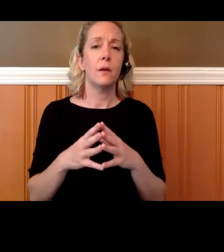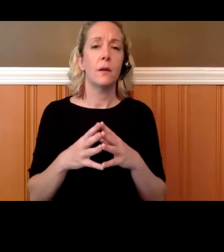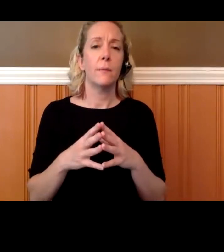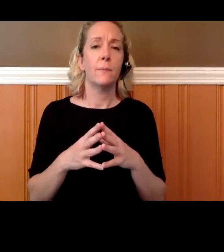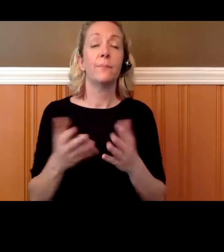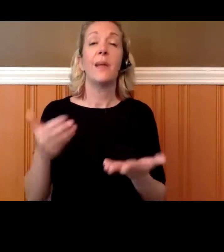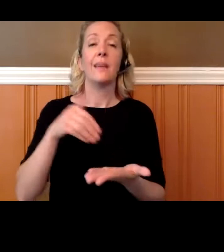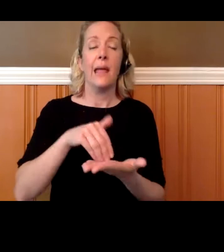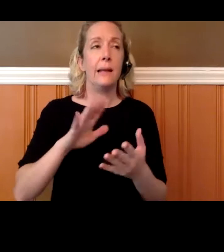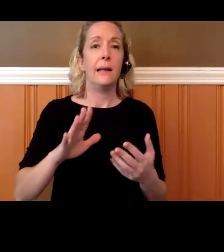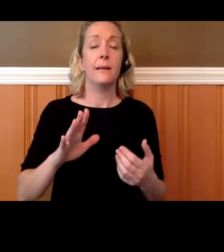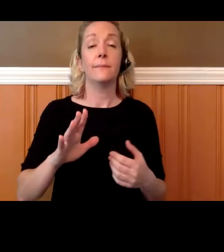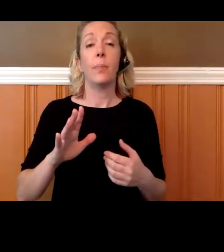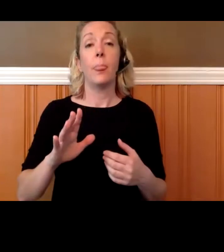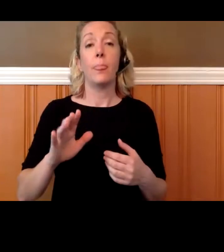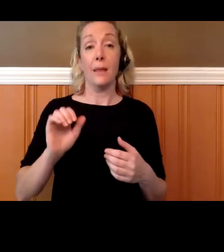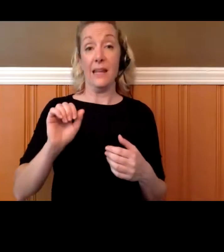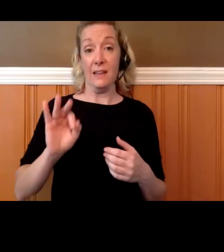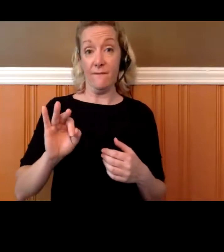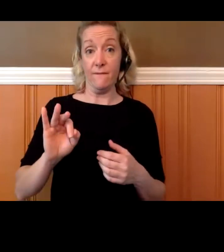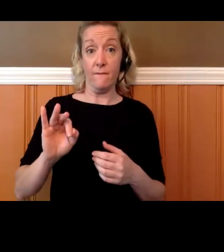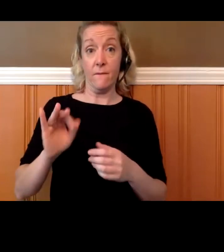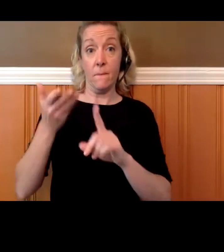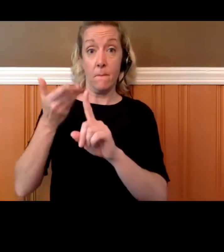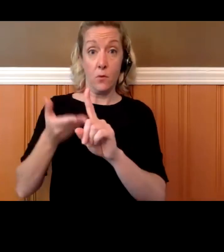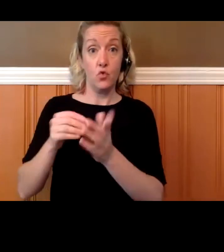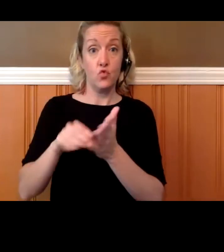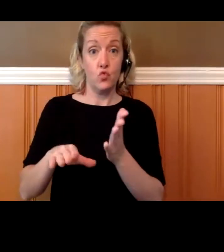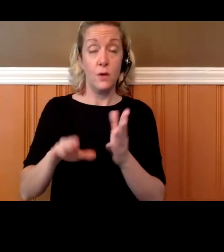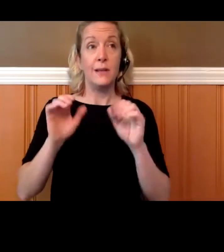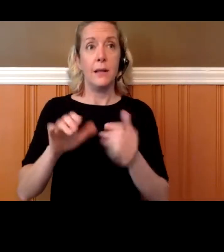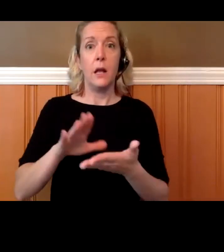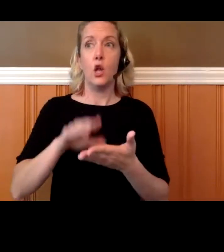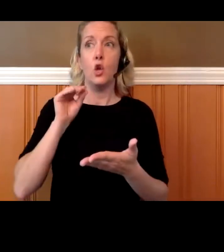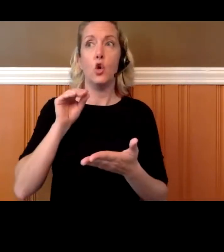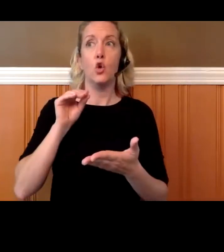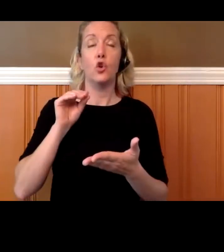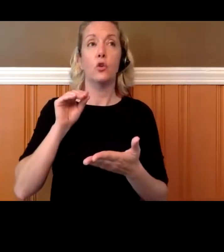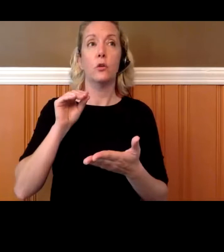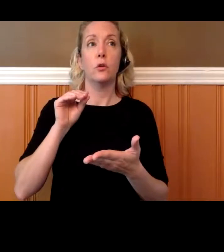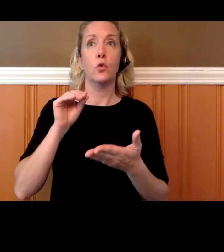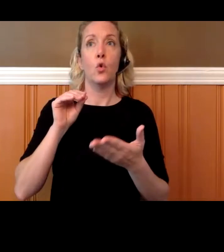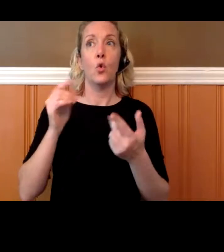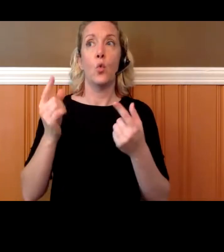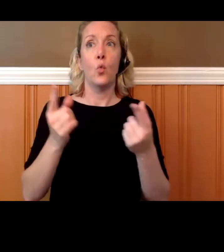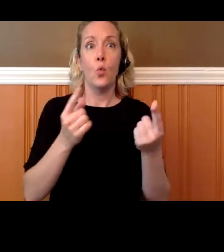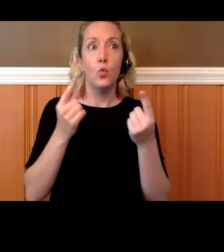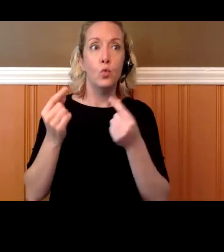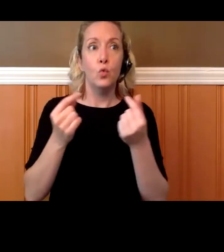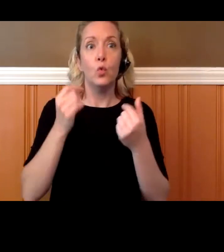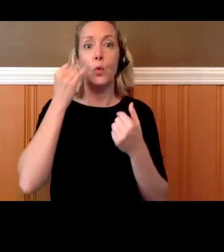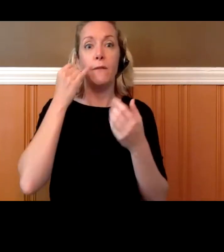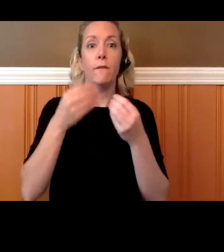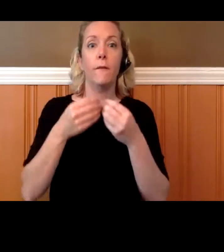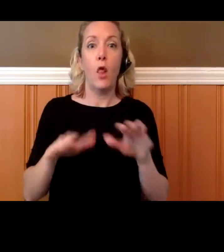if they can learn what to do in an emergency, what if they get lost? You know,